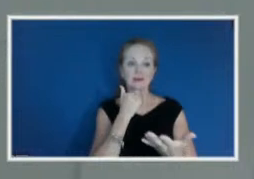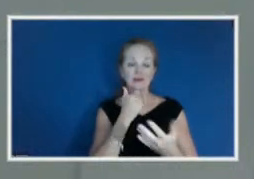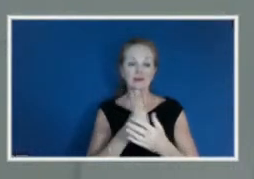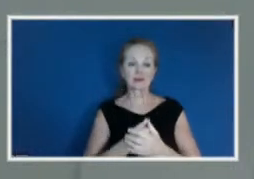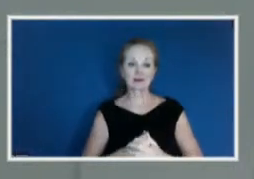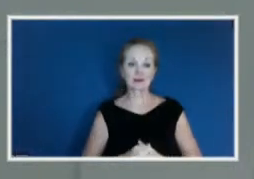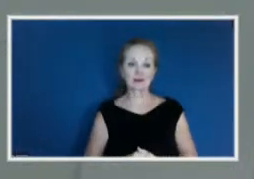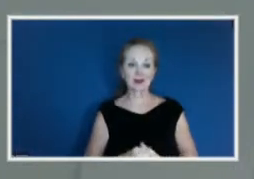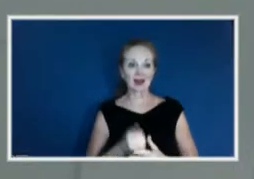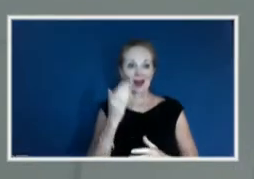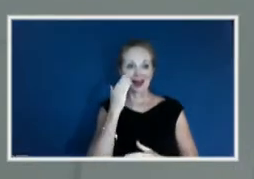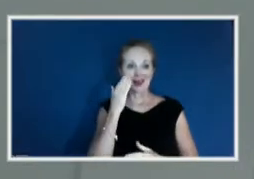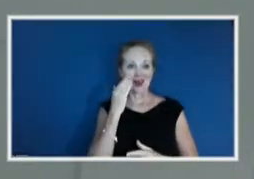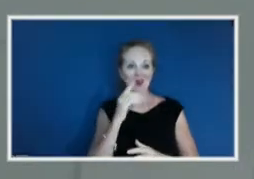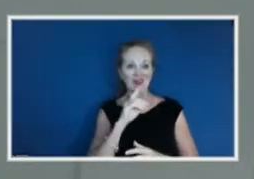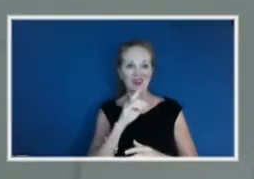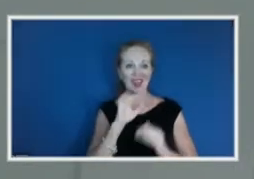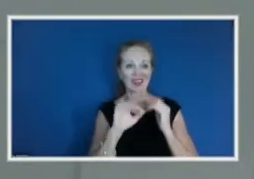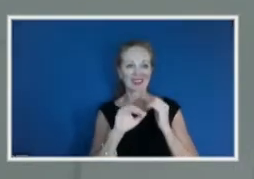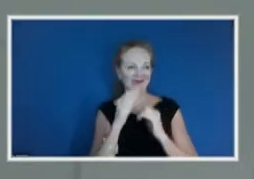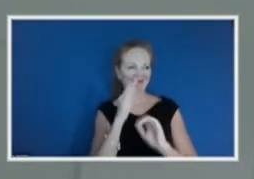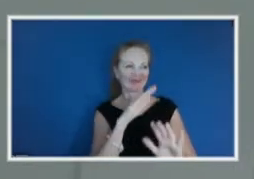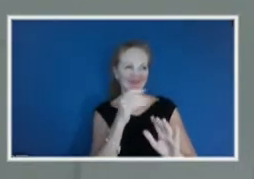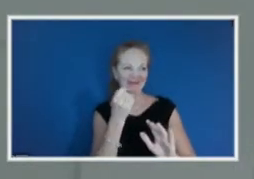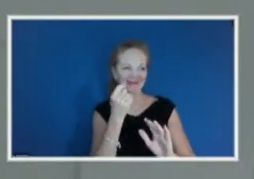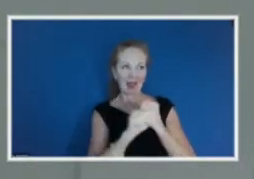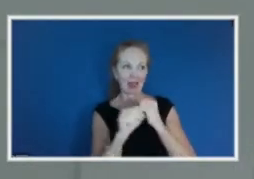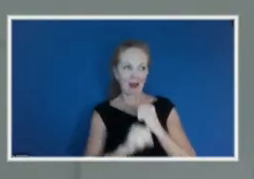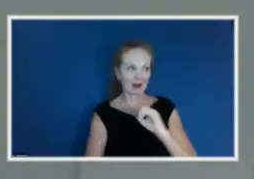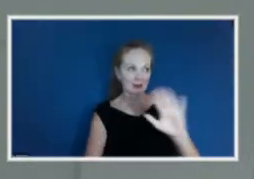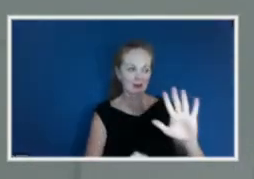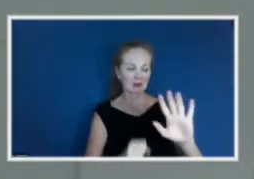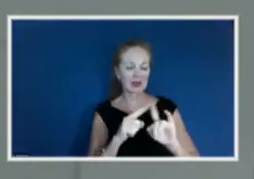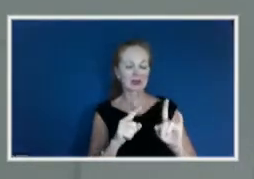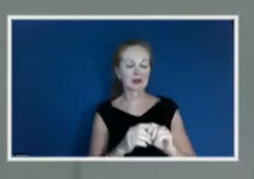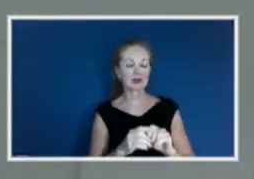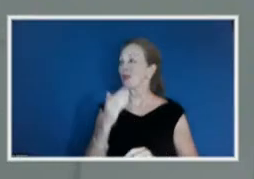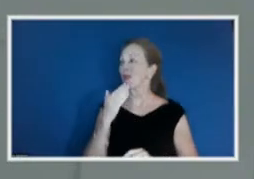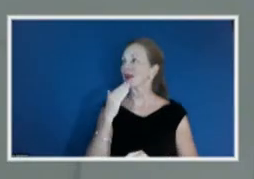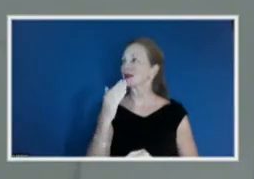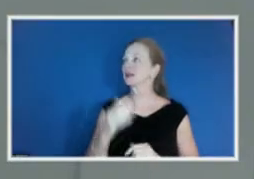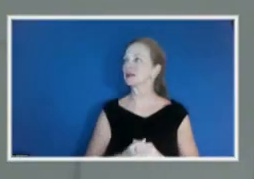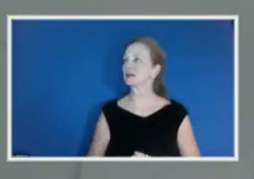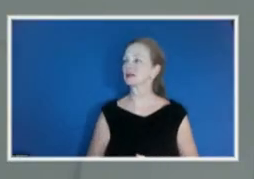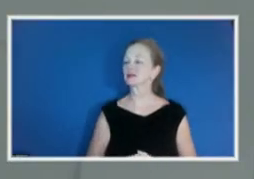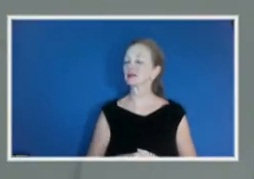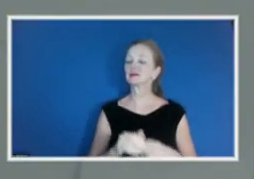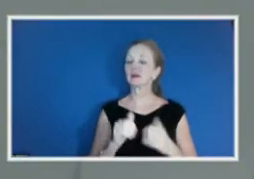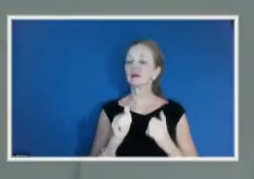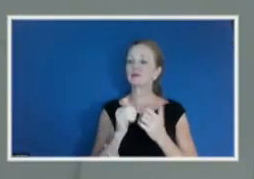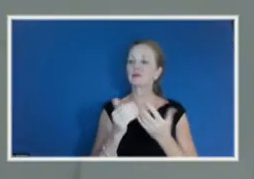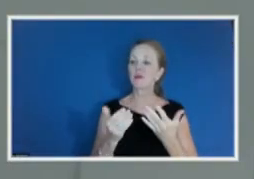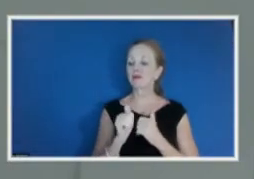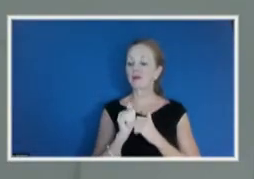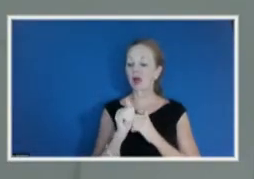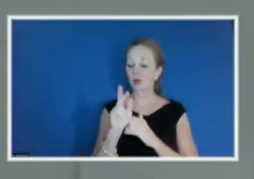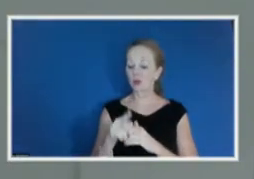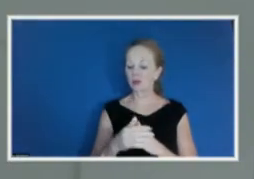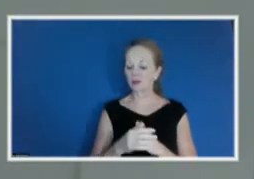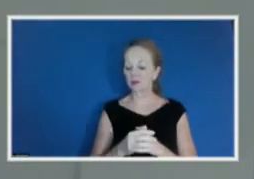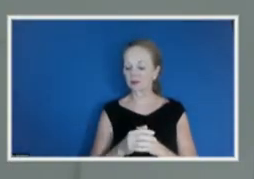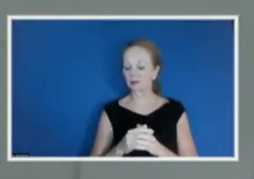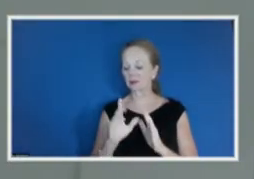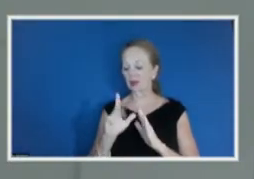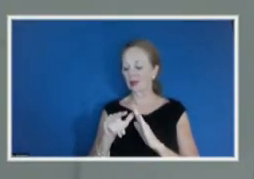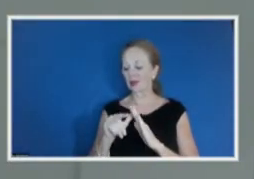I know that was a long answer. Thank you for that answer. Mr. Jones and Chief Janice, maybe we can follow up on that offline. Be happy to. I